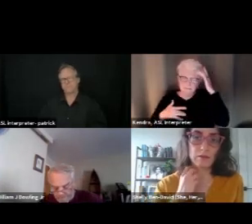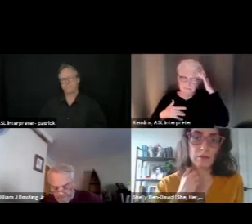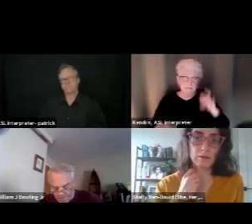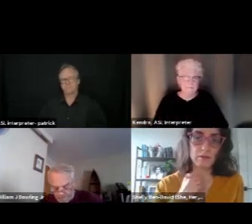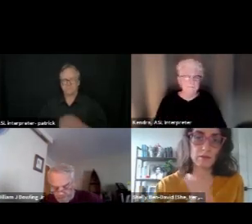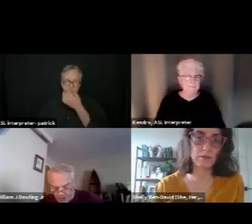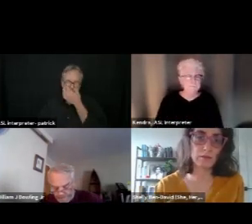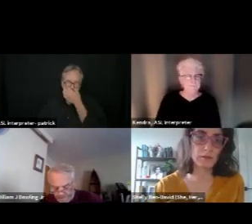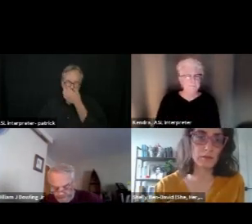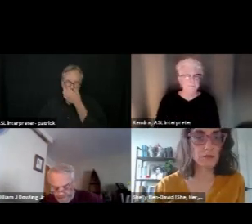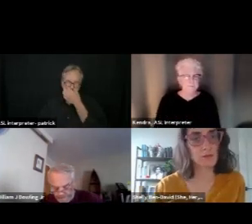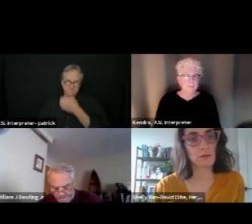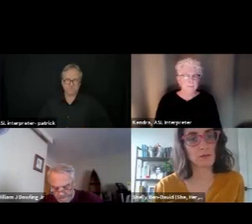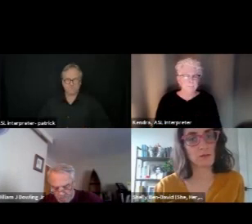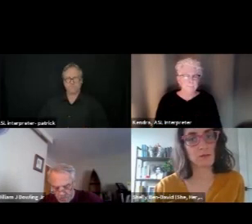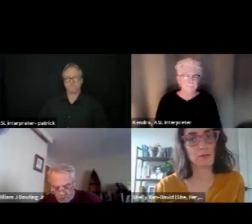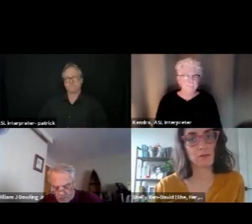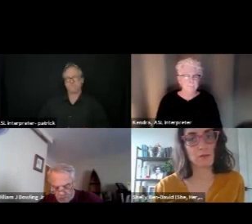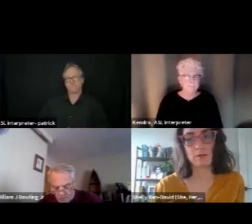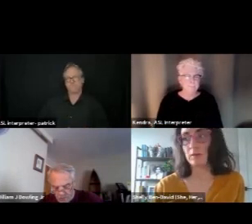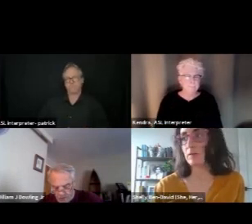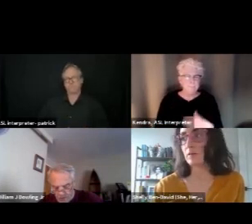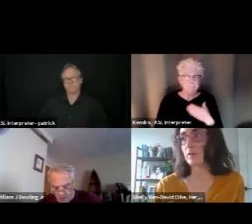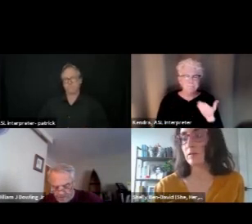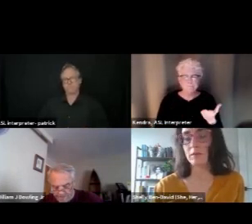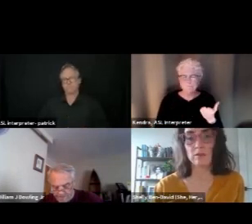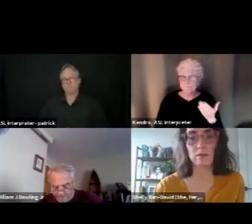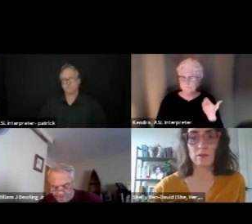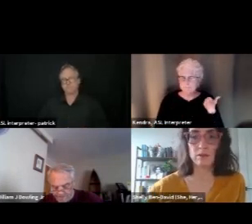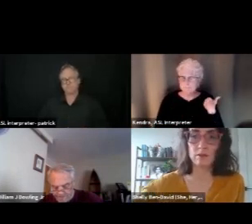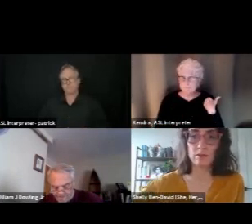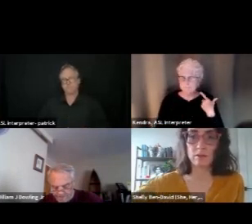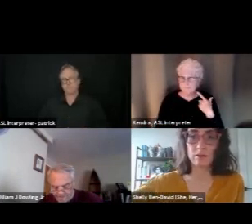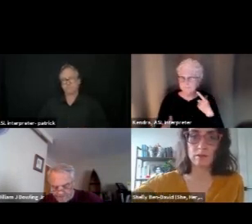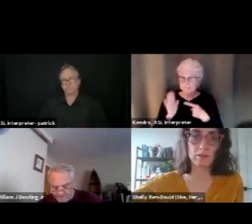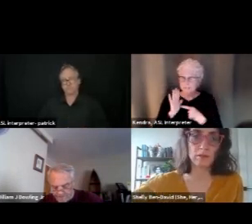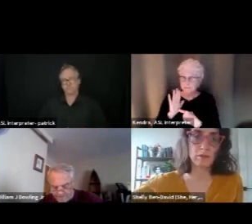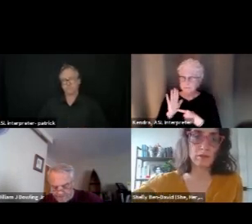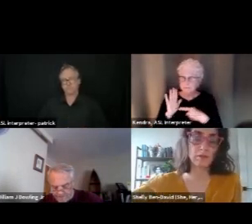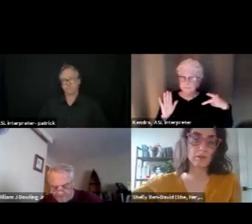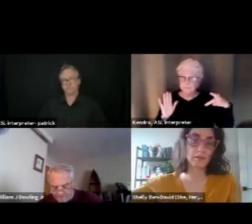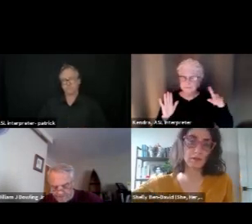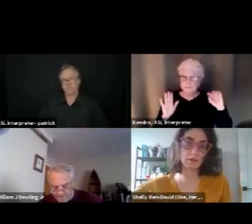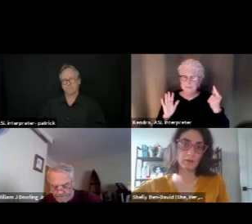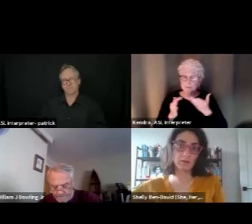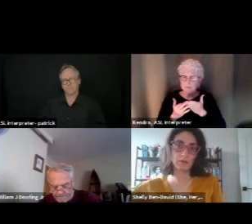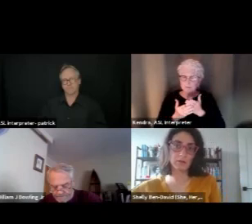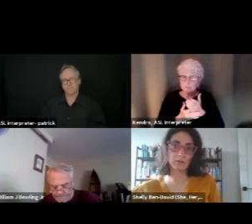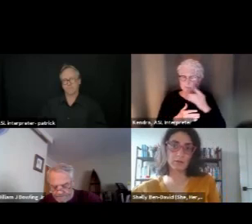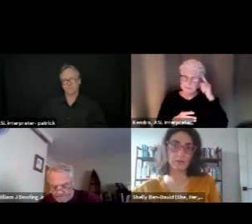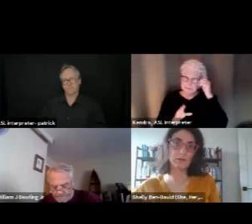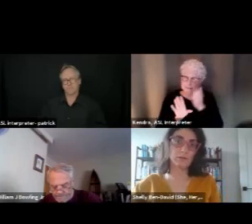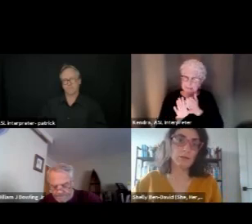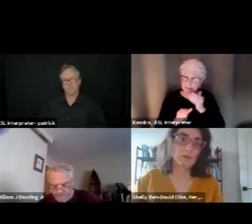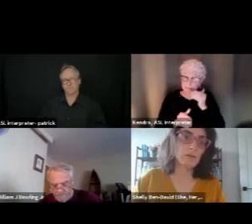So, I showed you earlier, like, how post-traumatic growth kind of unfolds through this psychological process. Well, recovery is